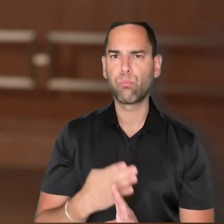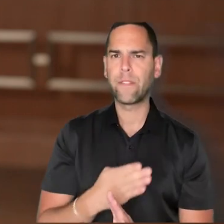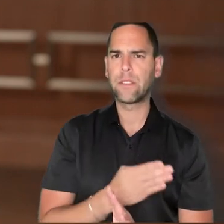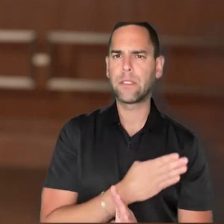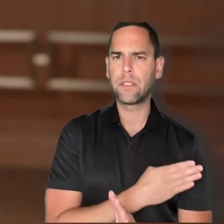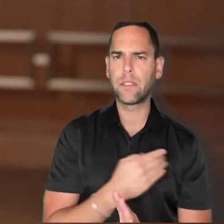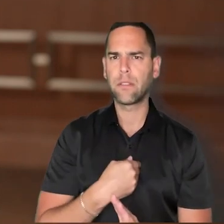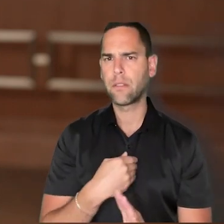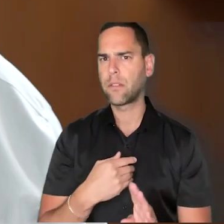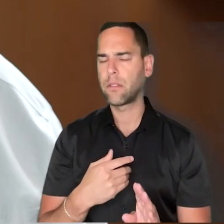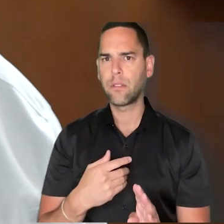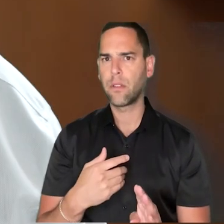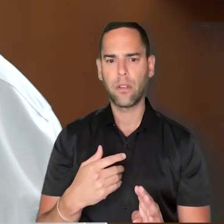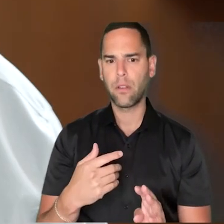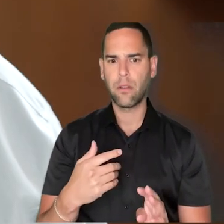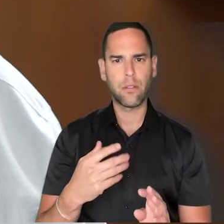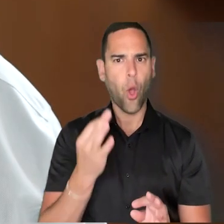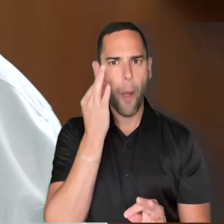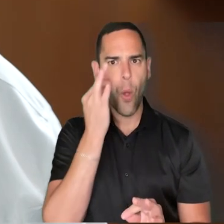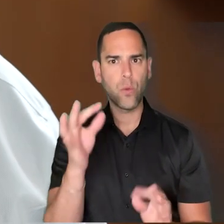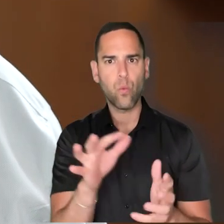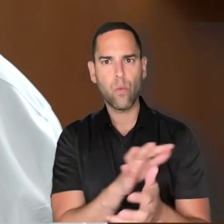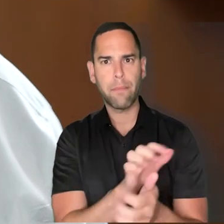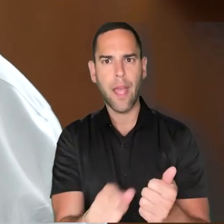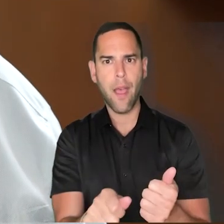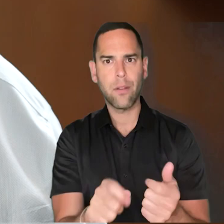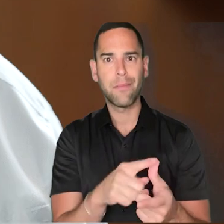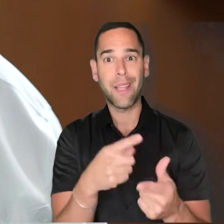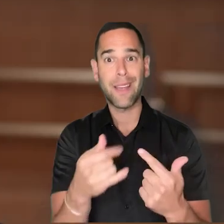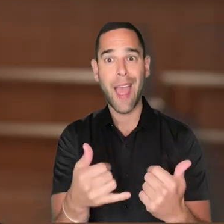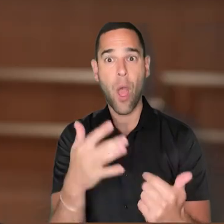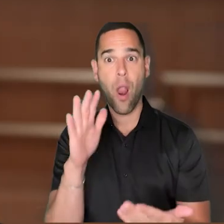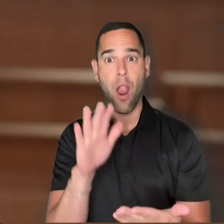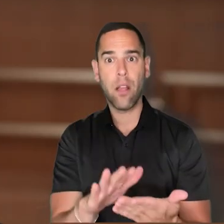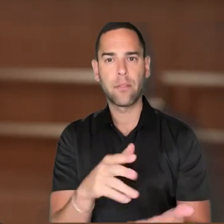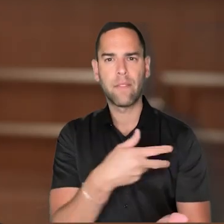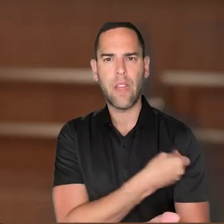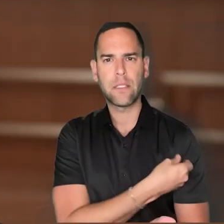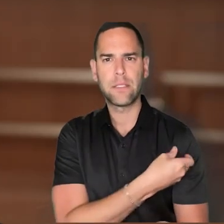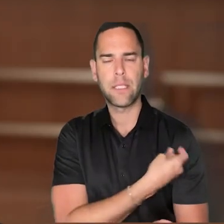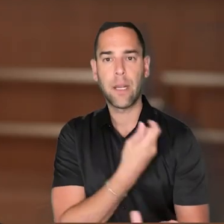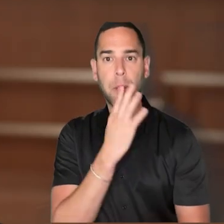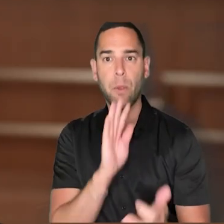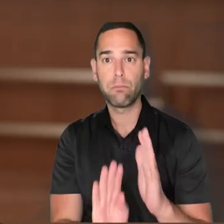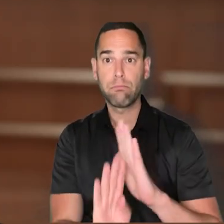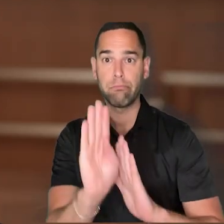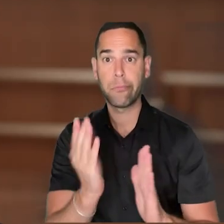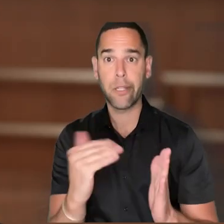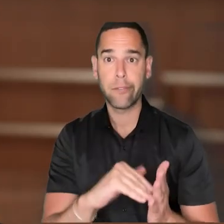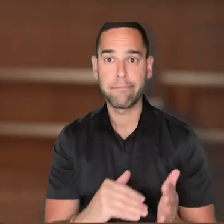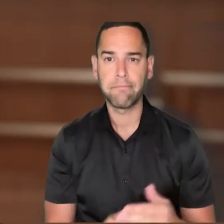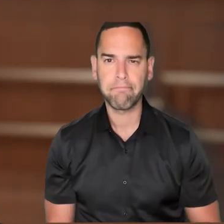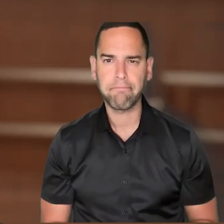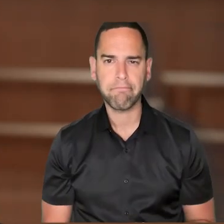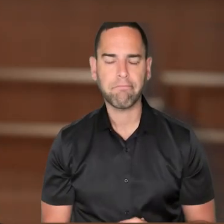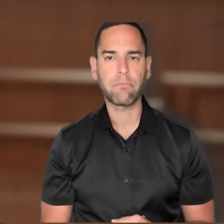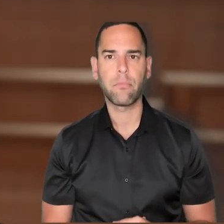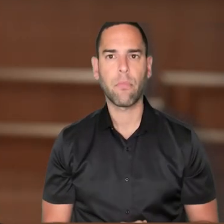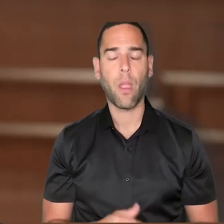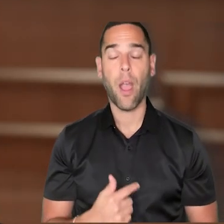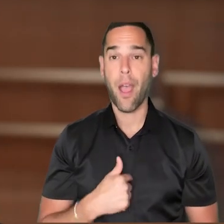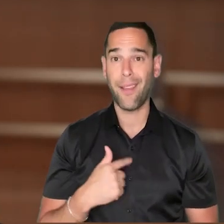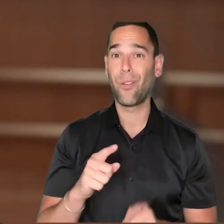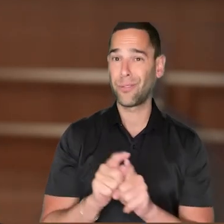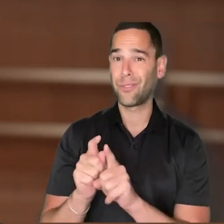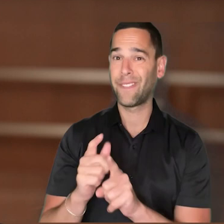illnesses that previously had been almost wiped out? I also think, though, that the disability community in